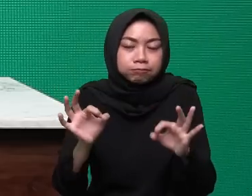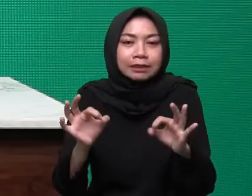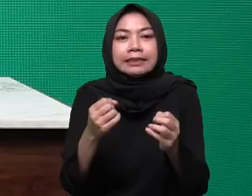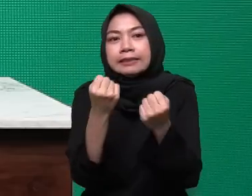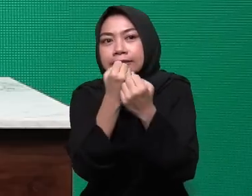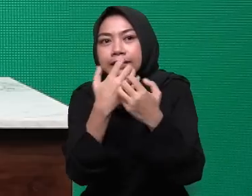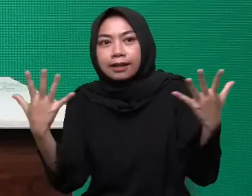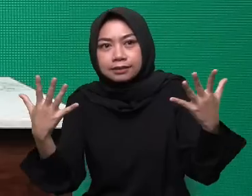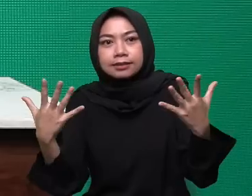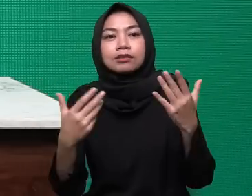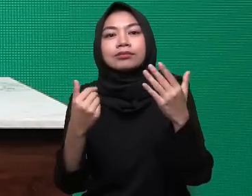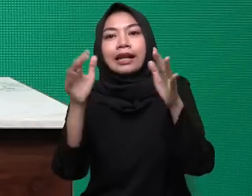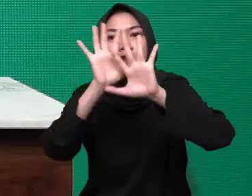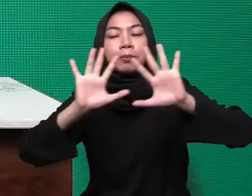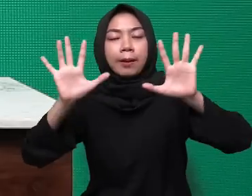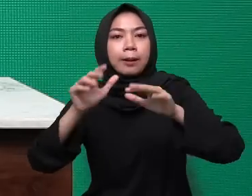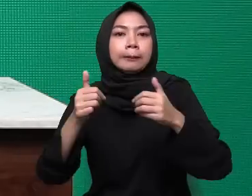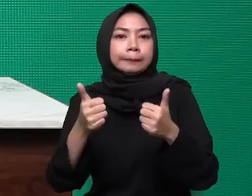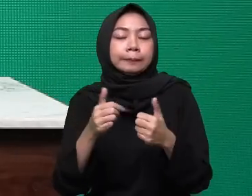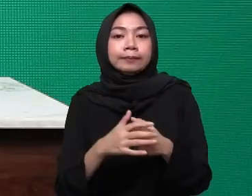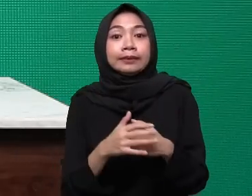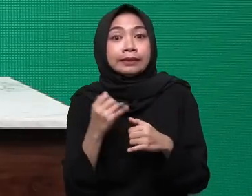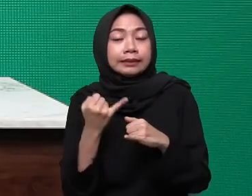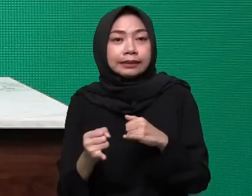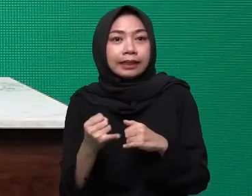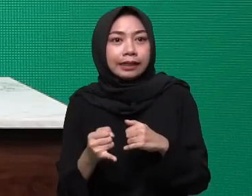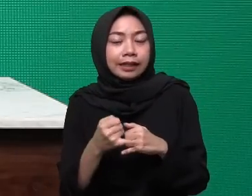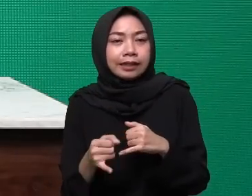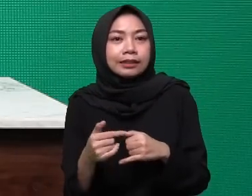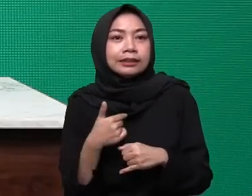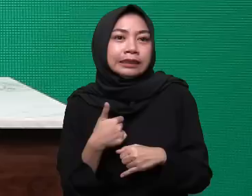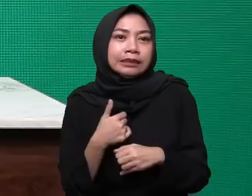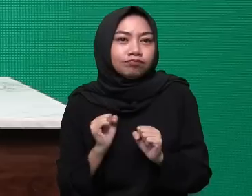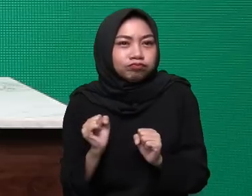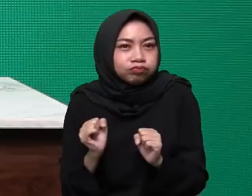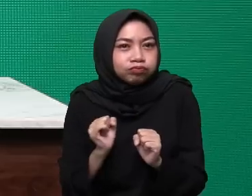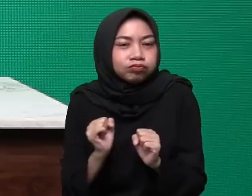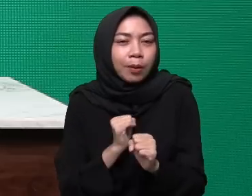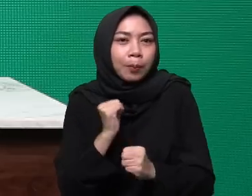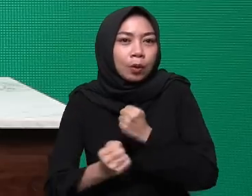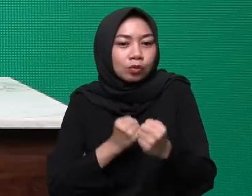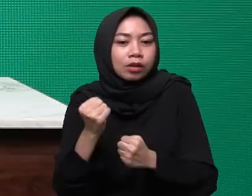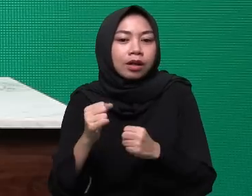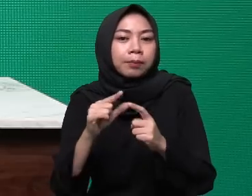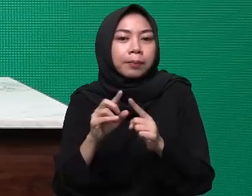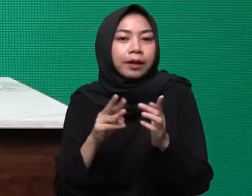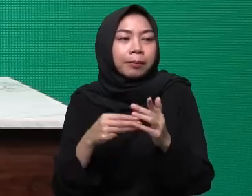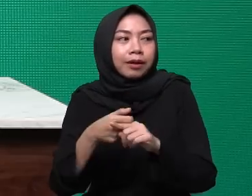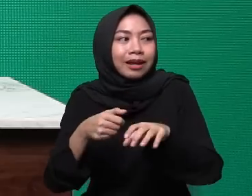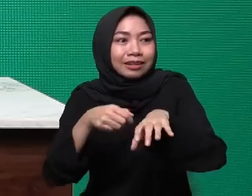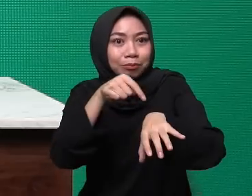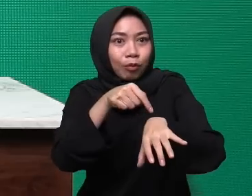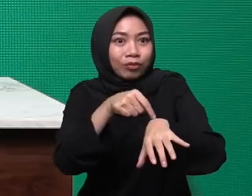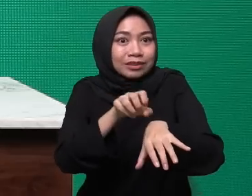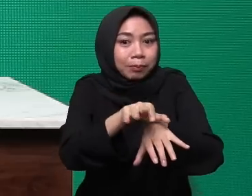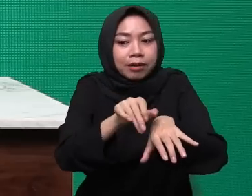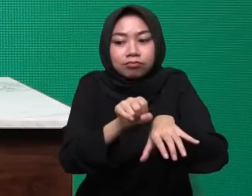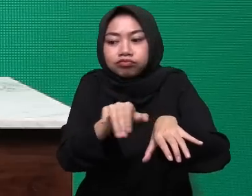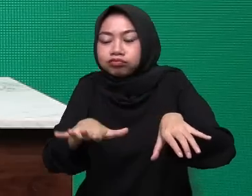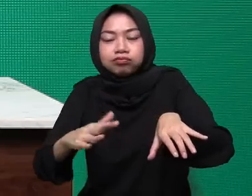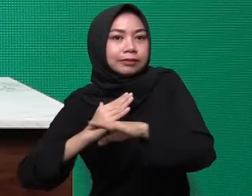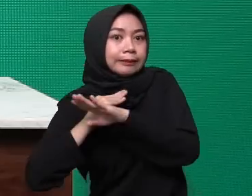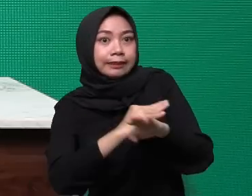and accountable. Lastly, we continue to make efforts to keep the disease from spreading to other provinces.